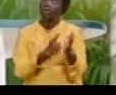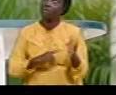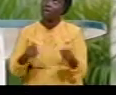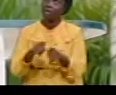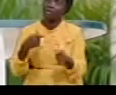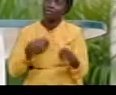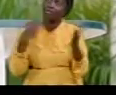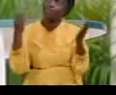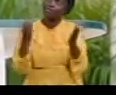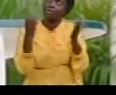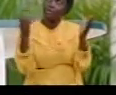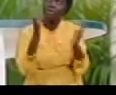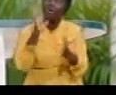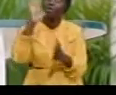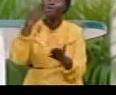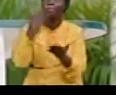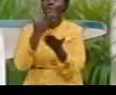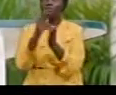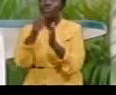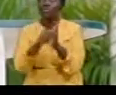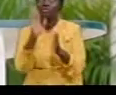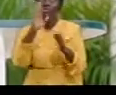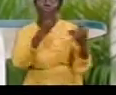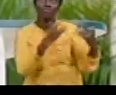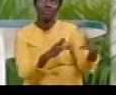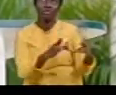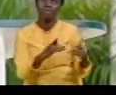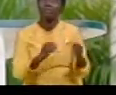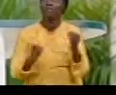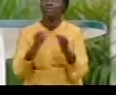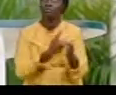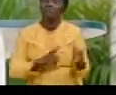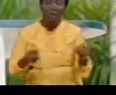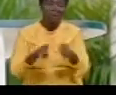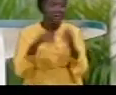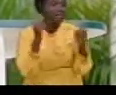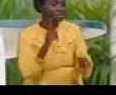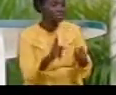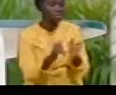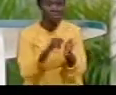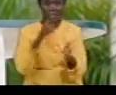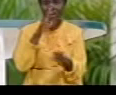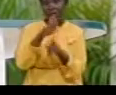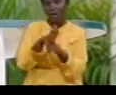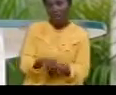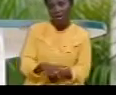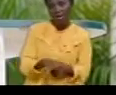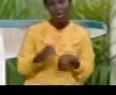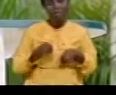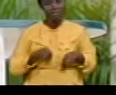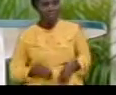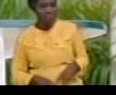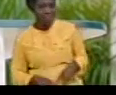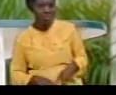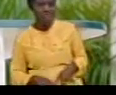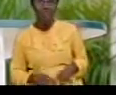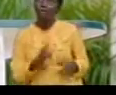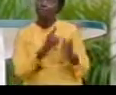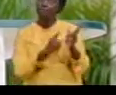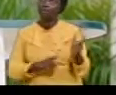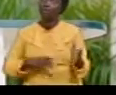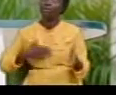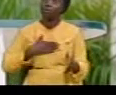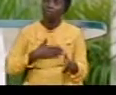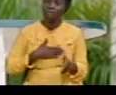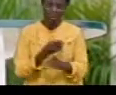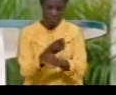your mercy, oh Lord, as many that are depressed, as many that are obsessed, as many that are oppressed, Lord, deliver them. Bring